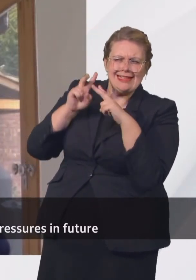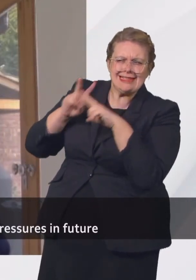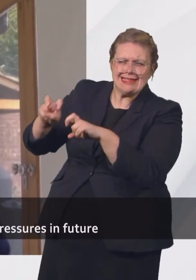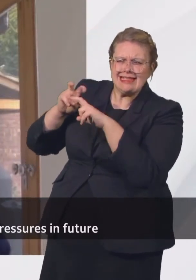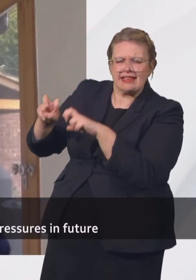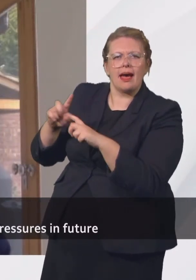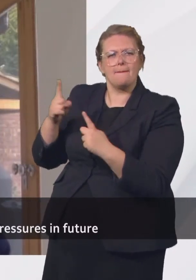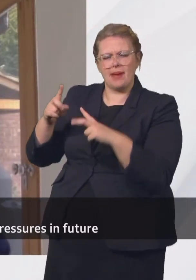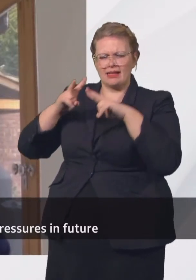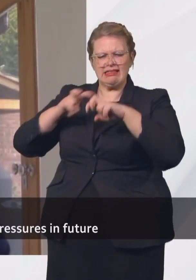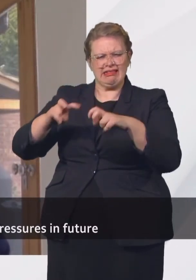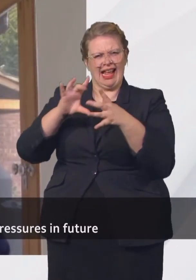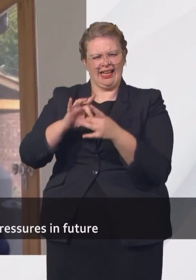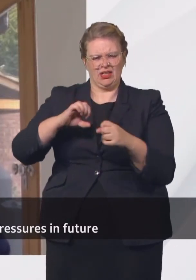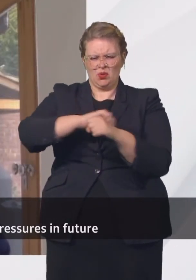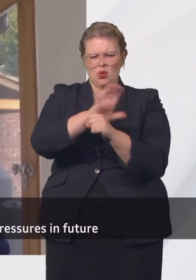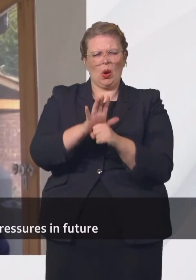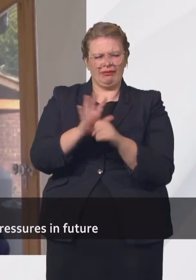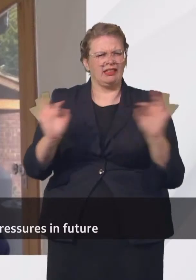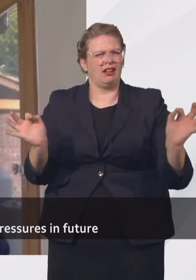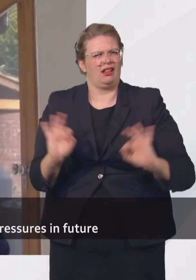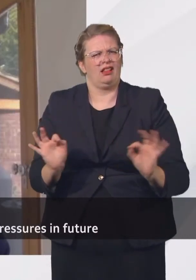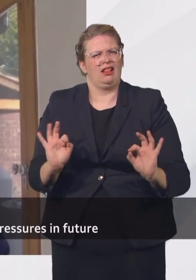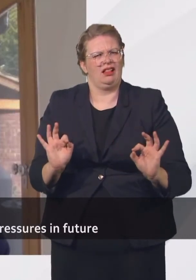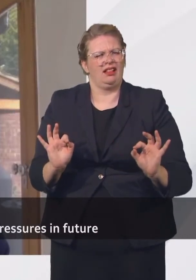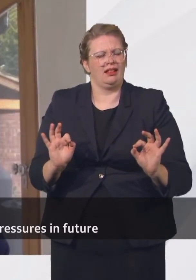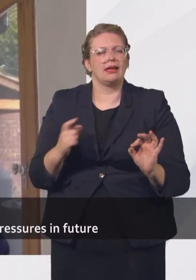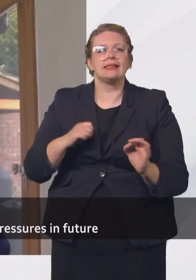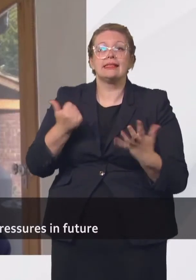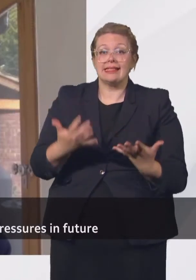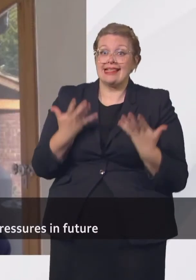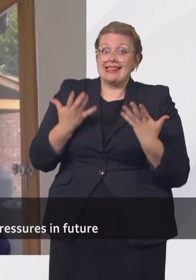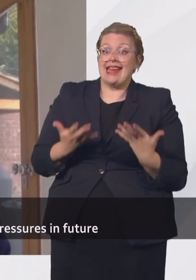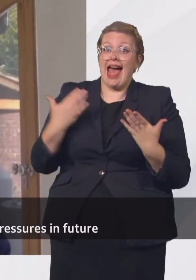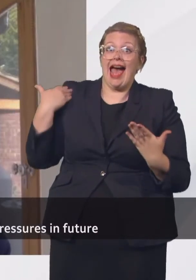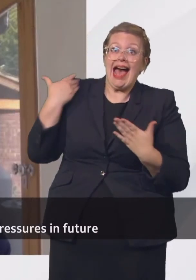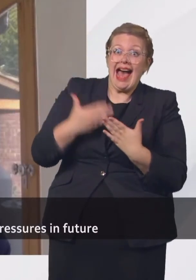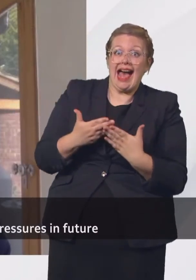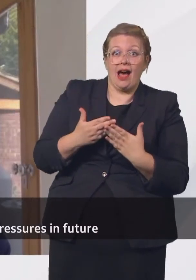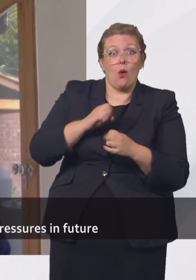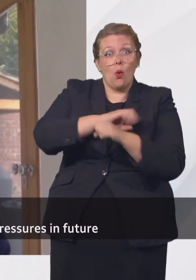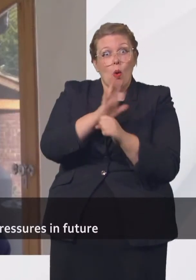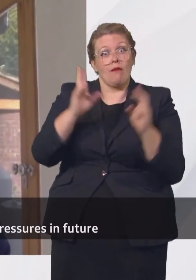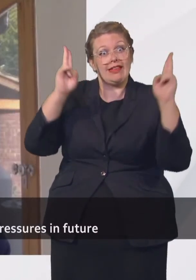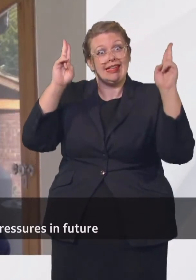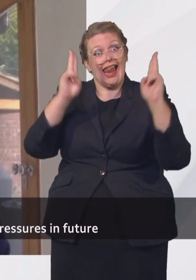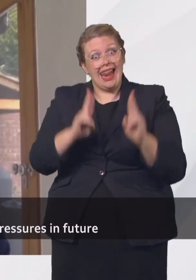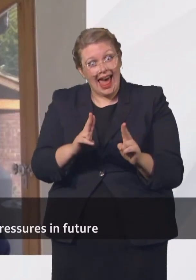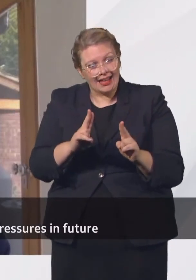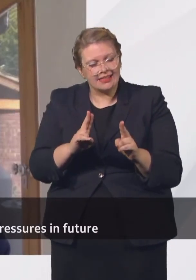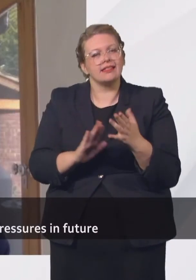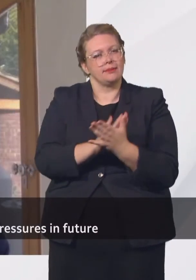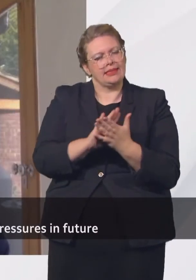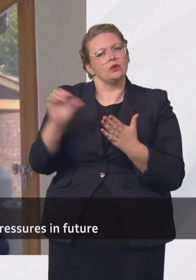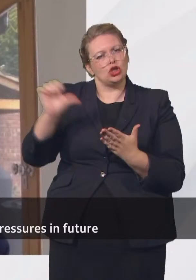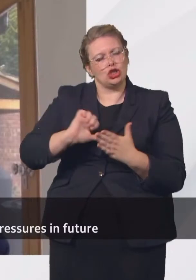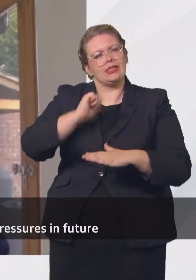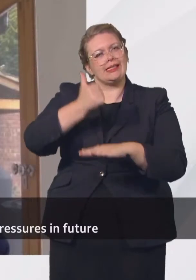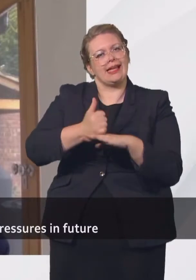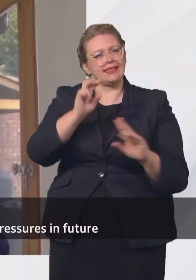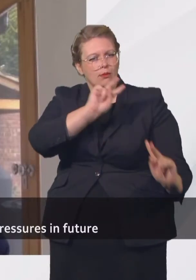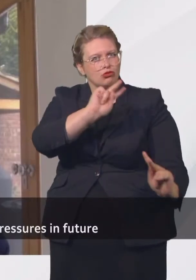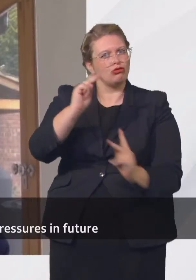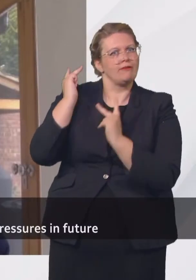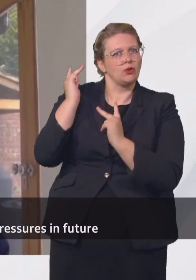with case rates low and deaths continuing to fall, the time's right for you to set a timetable for that inquiry. Can you offer